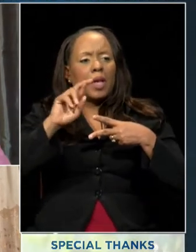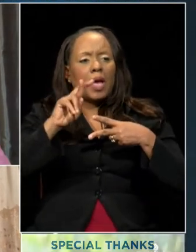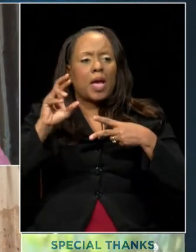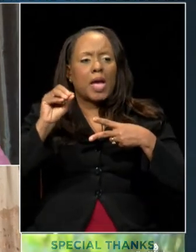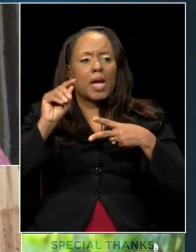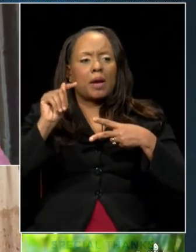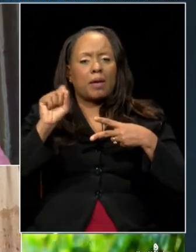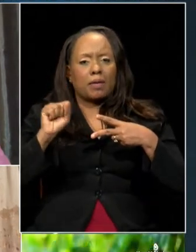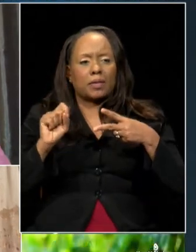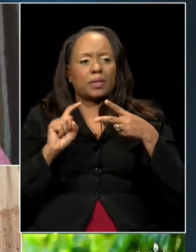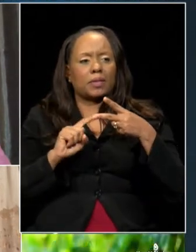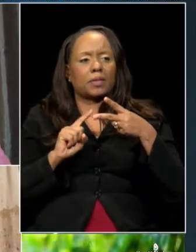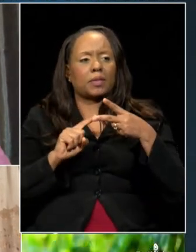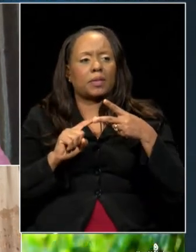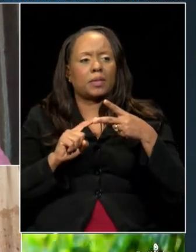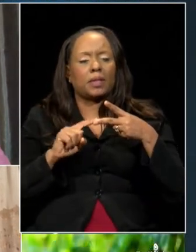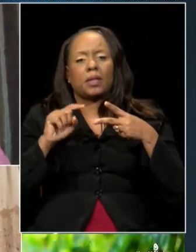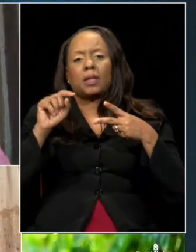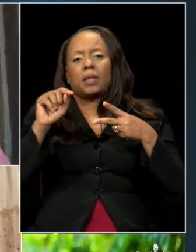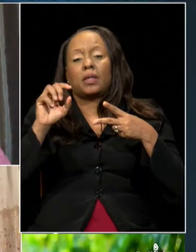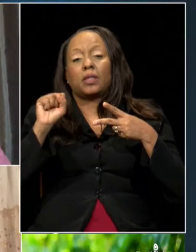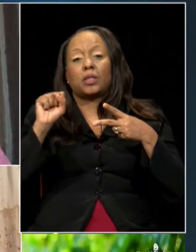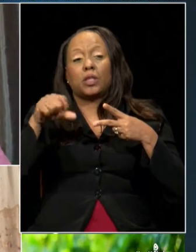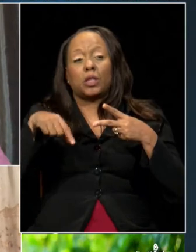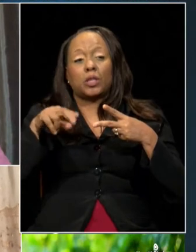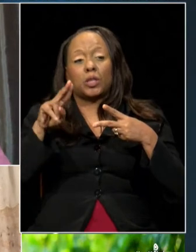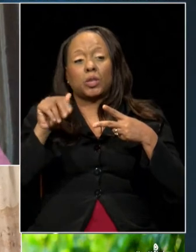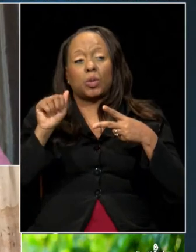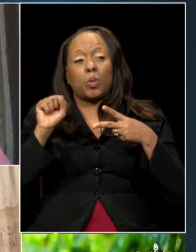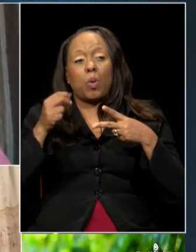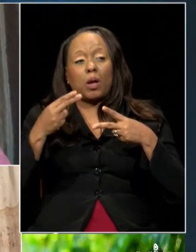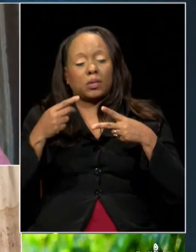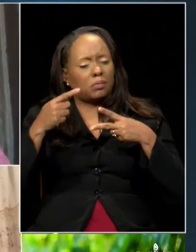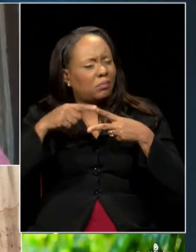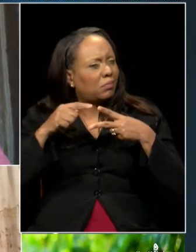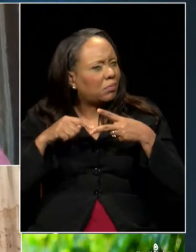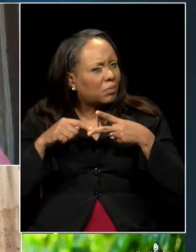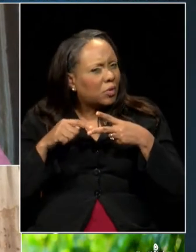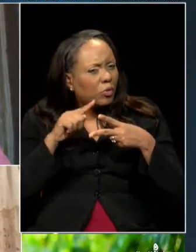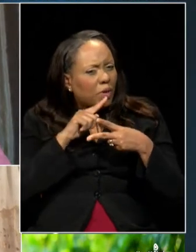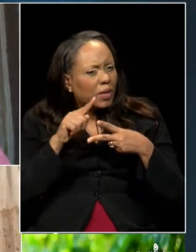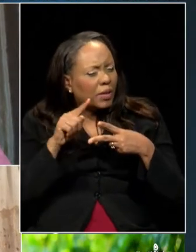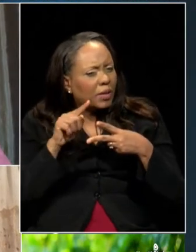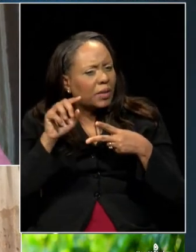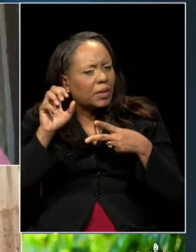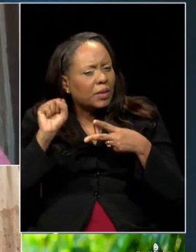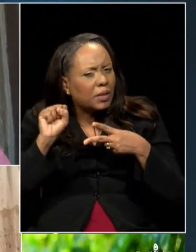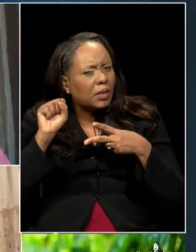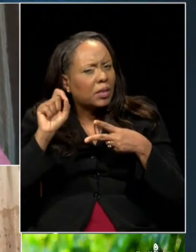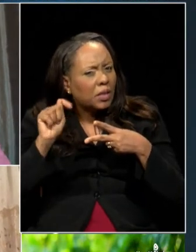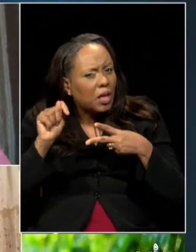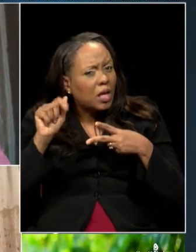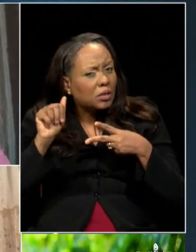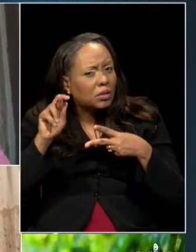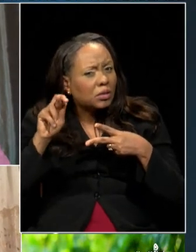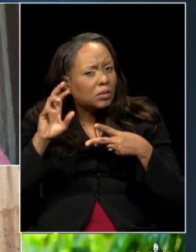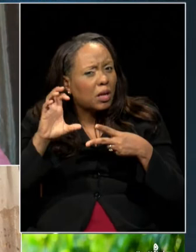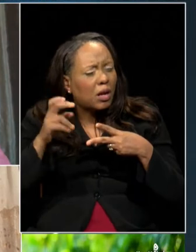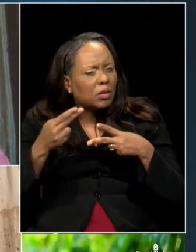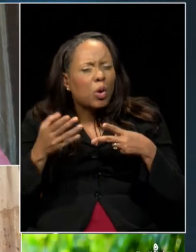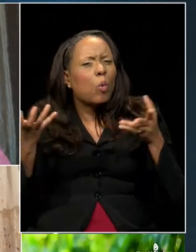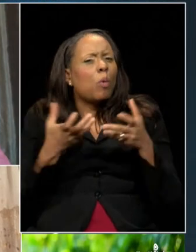considered starchy vegetables? Because let's make sure that people understand the balance of